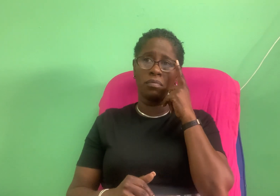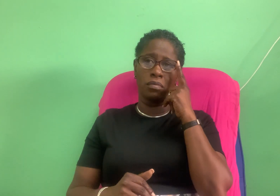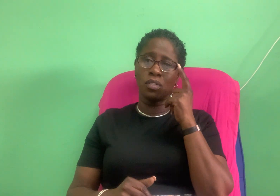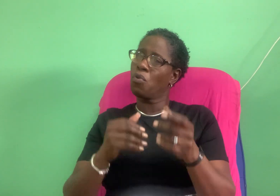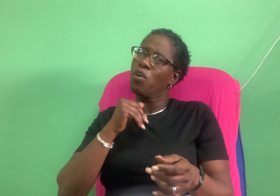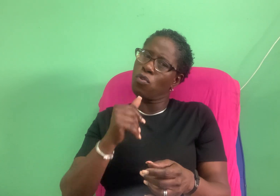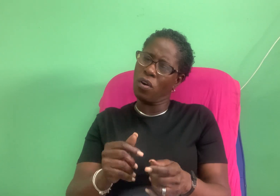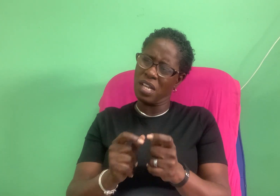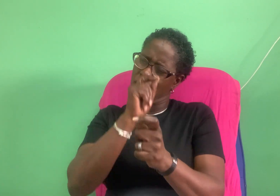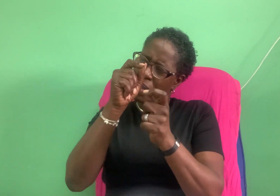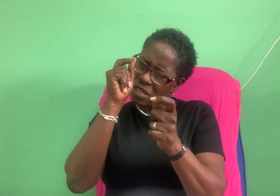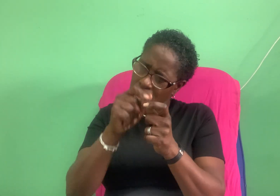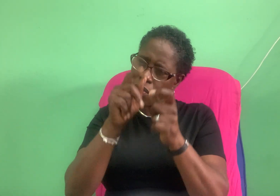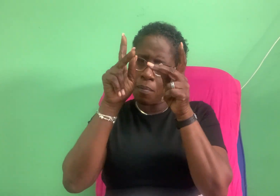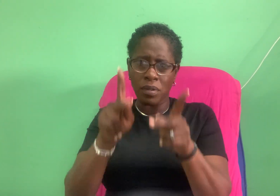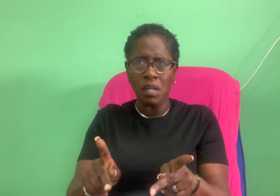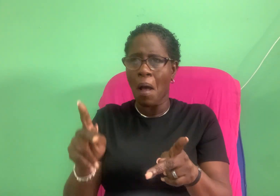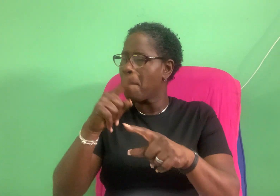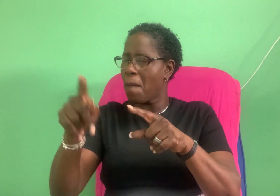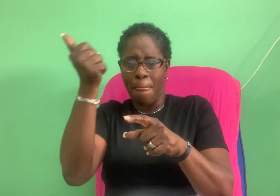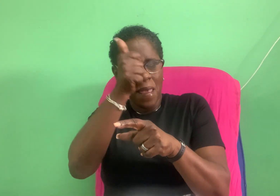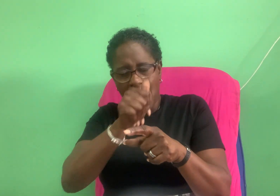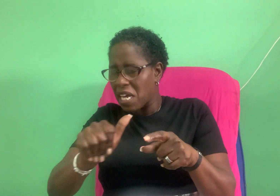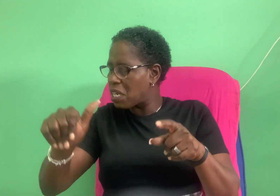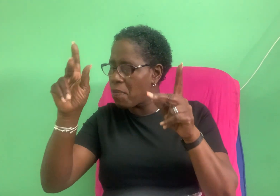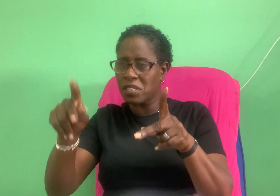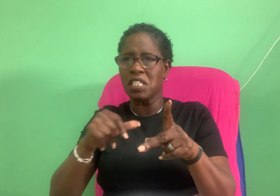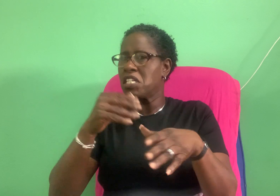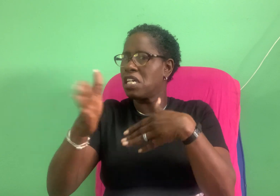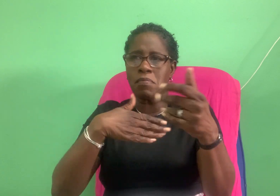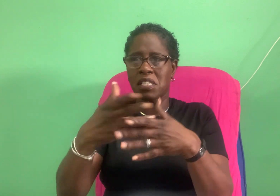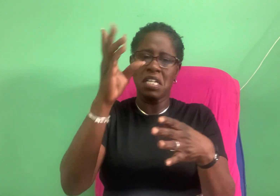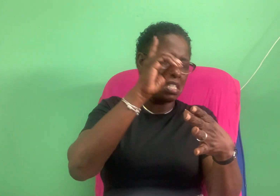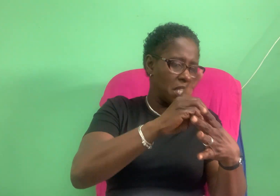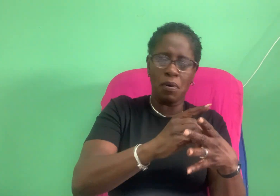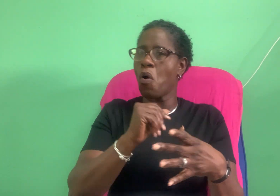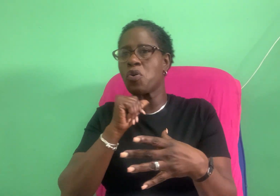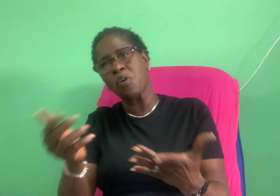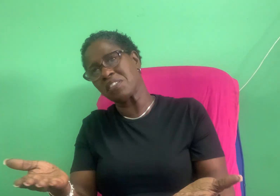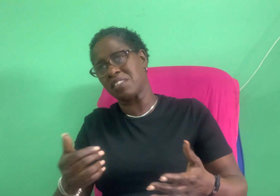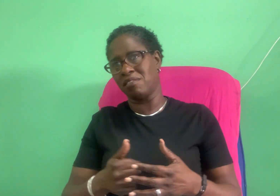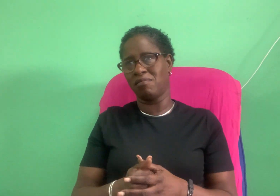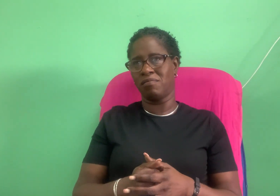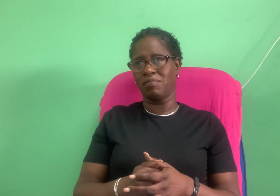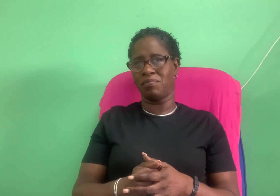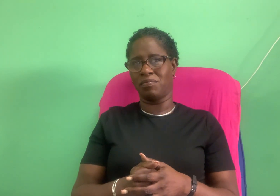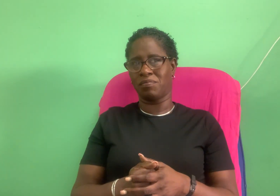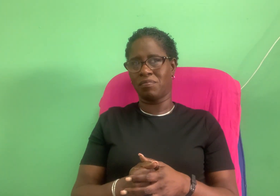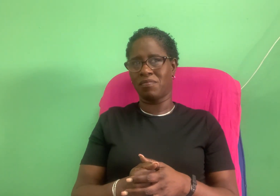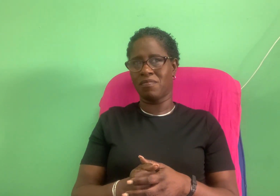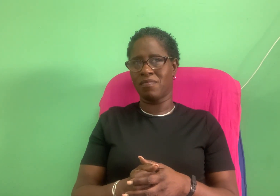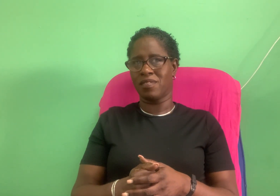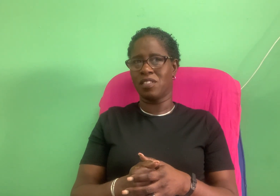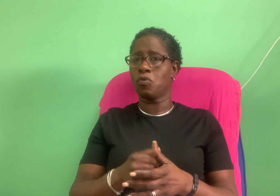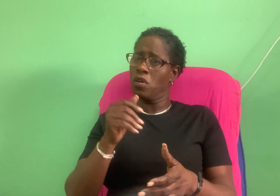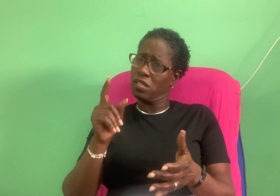individuals with disabilities, but for all of our clients, like if there is a person who is saying, this is a need you met, you didn't feel like